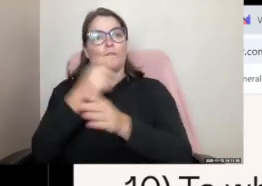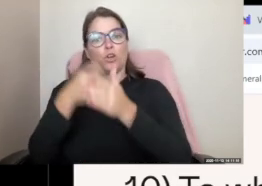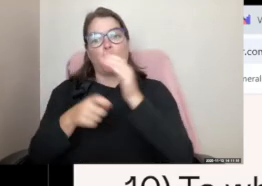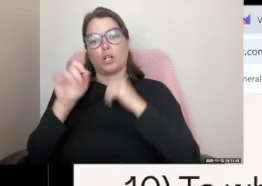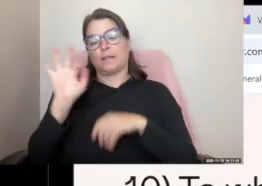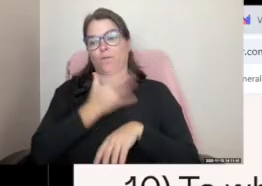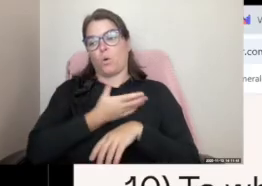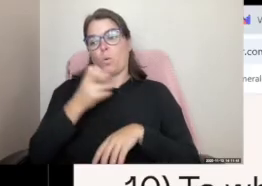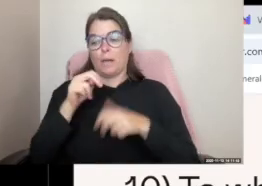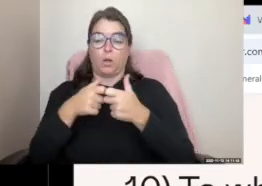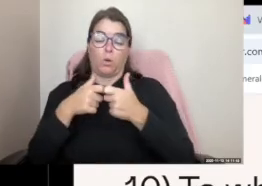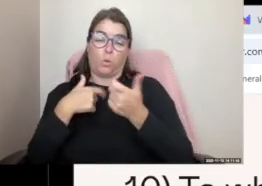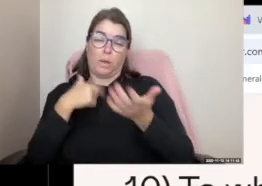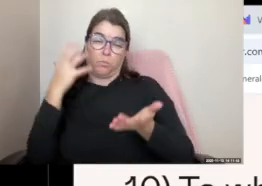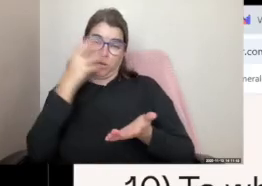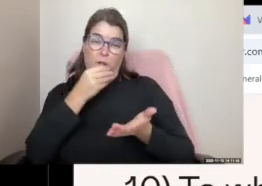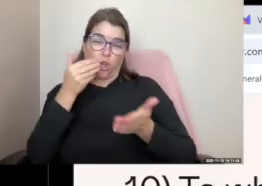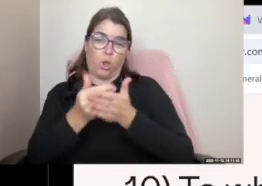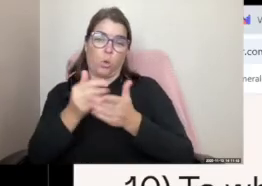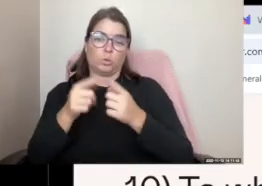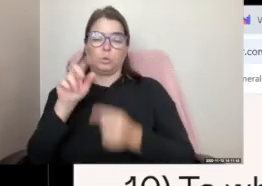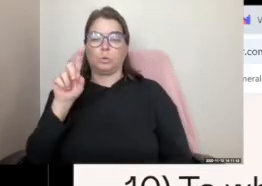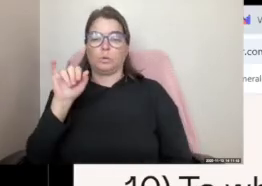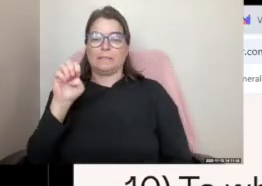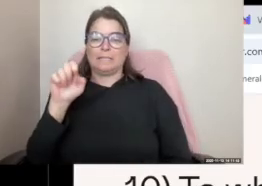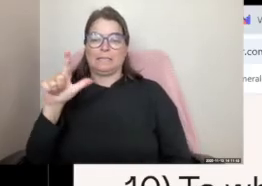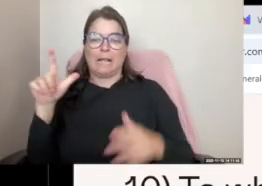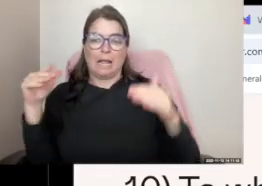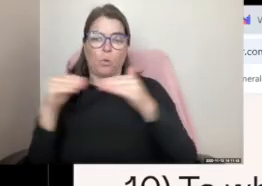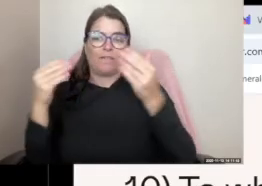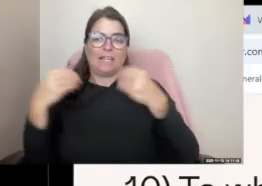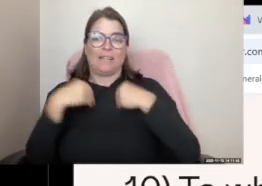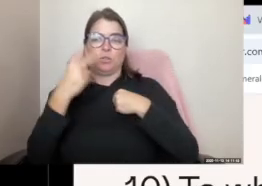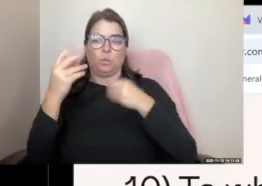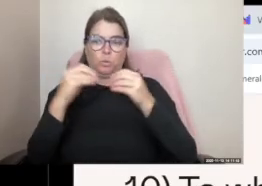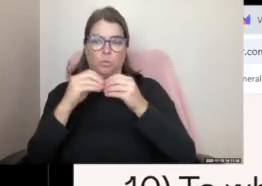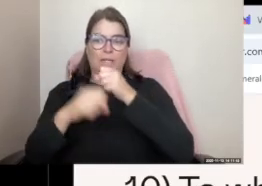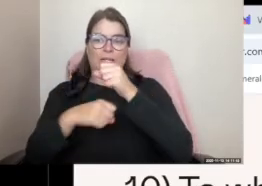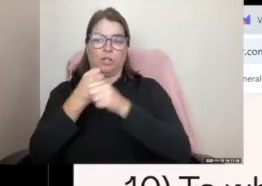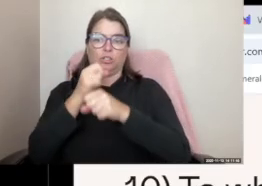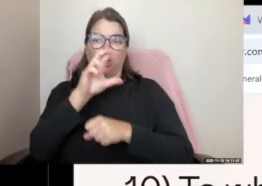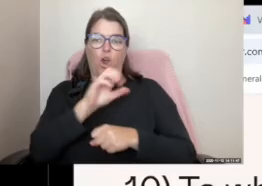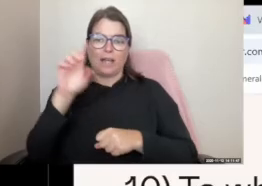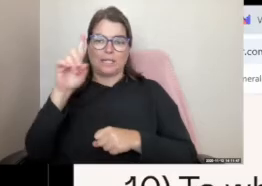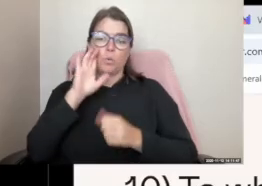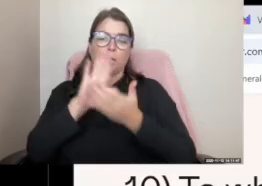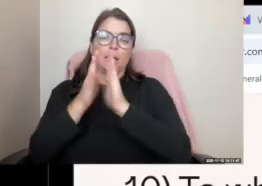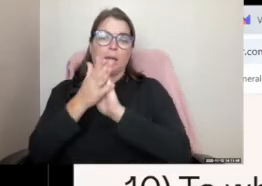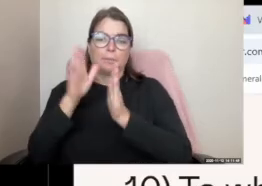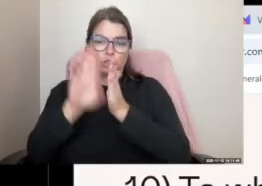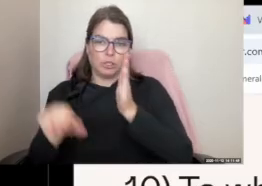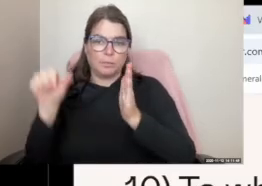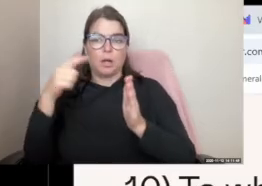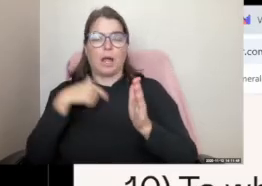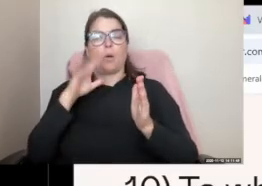build our battery packs, we source our cells from Panasonic, but we make things pretty cheap for us. We're vertically integrated. If we were to improve